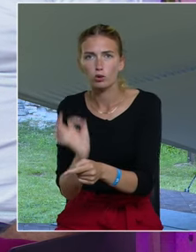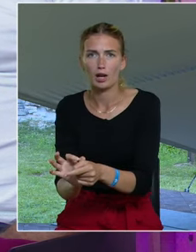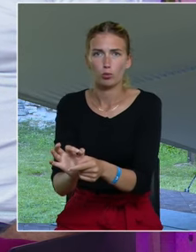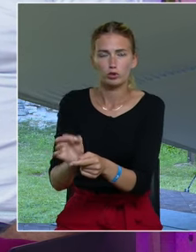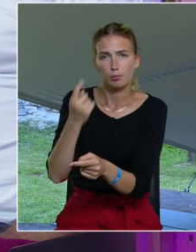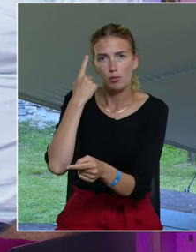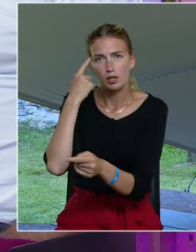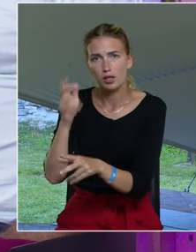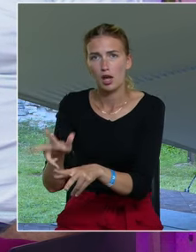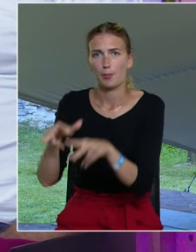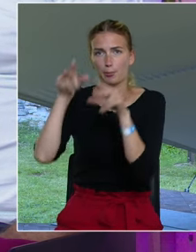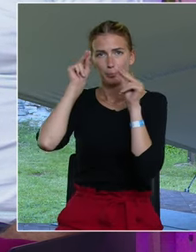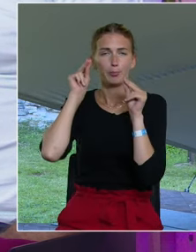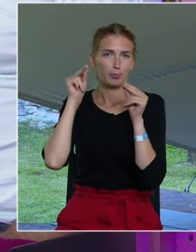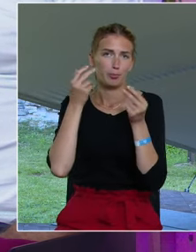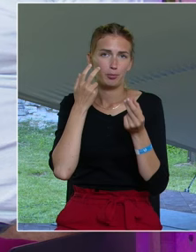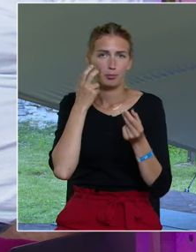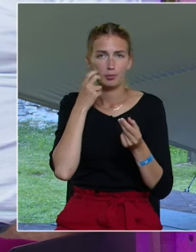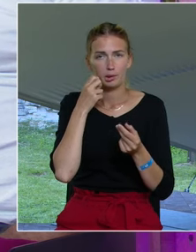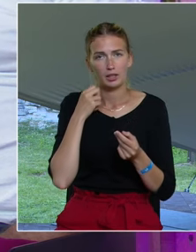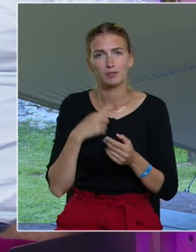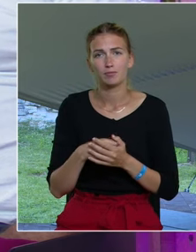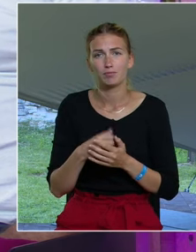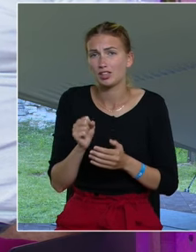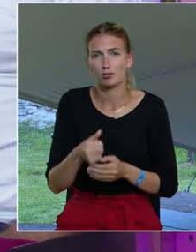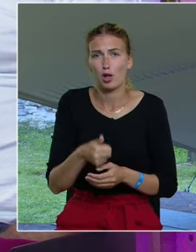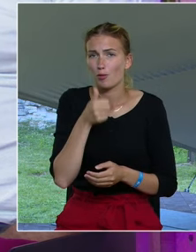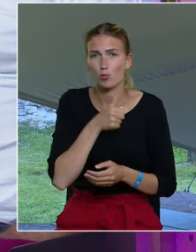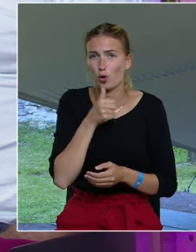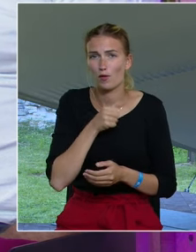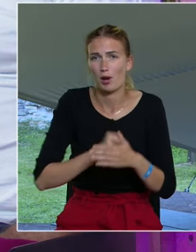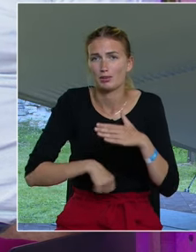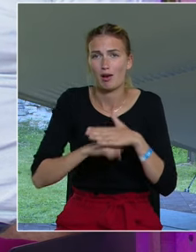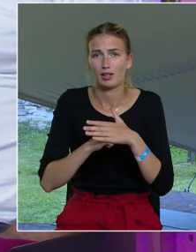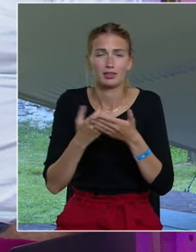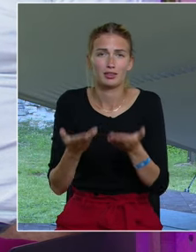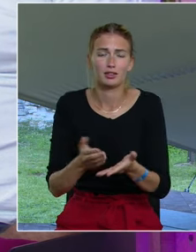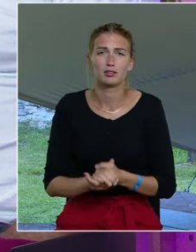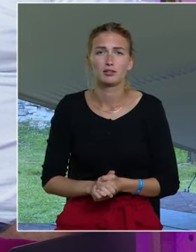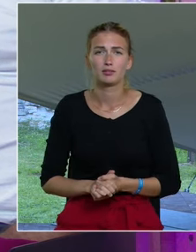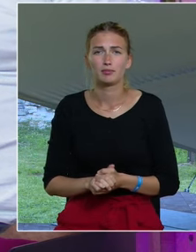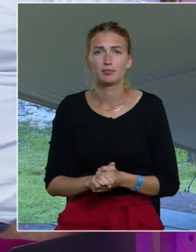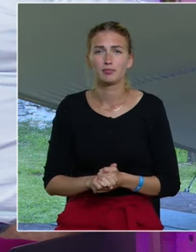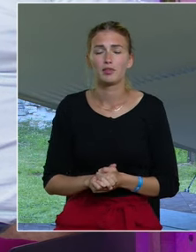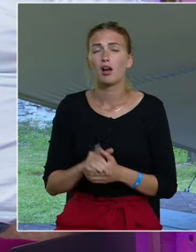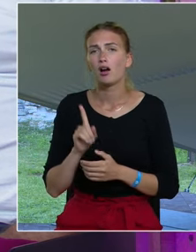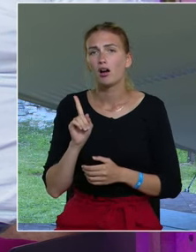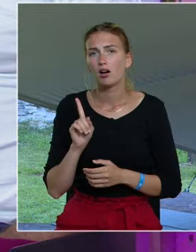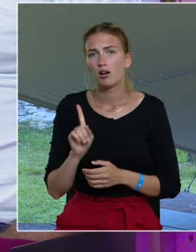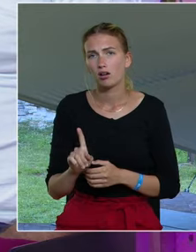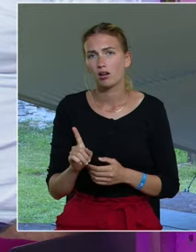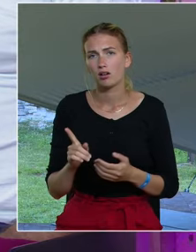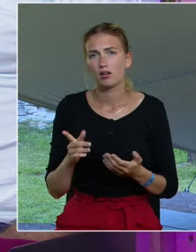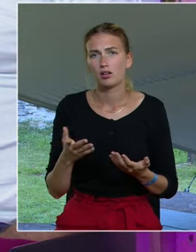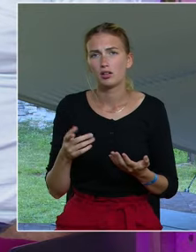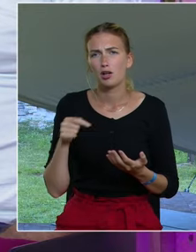principles, and give it your best shot with your own flavor. Yeah. But the blockchain stuff I